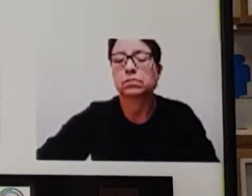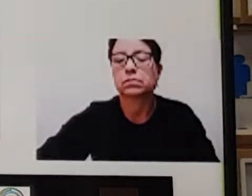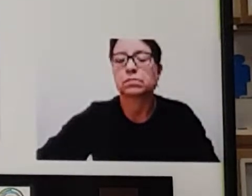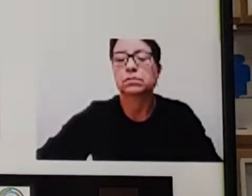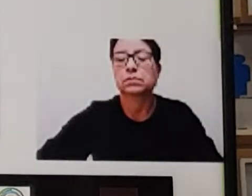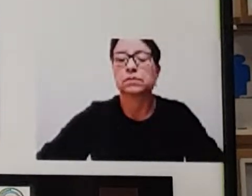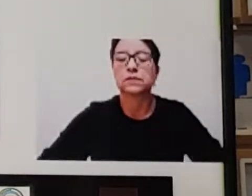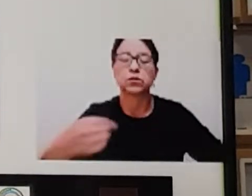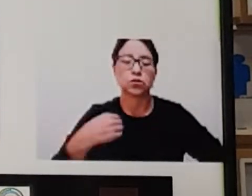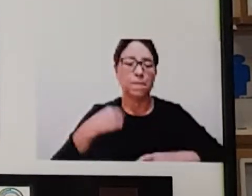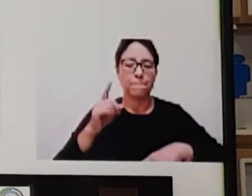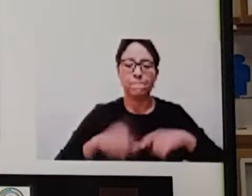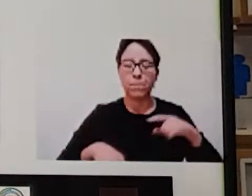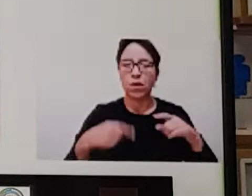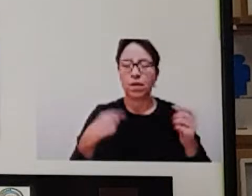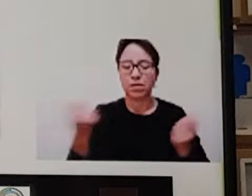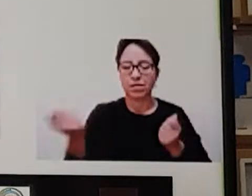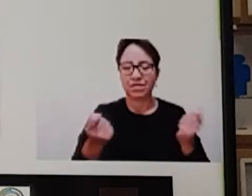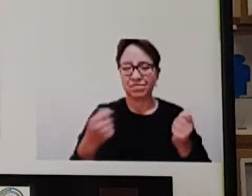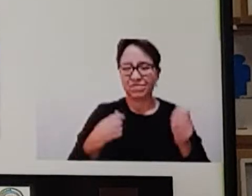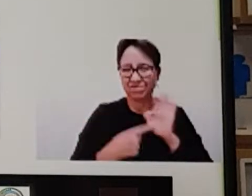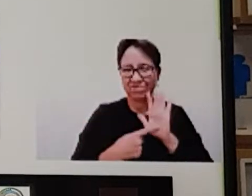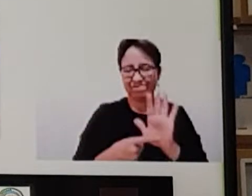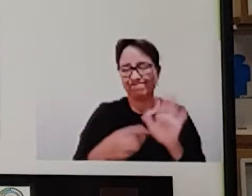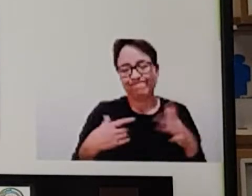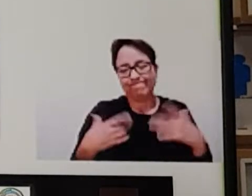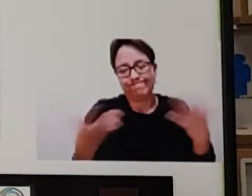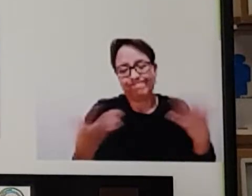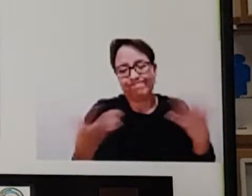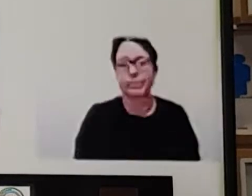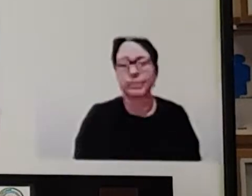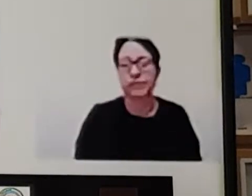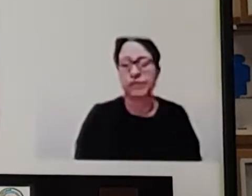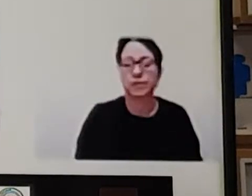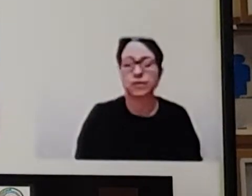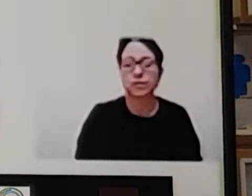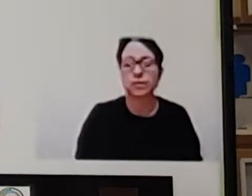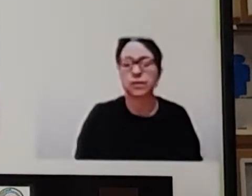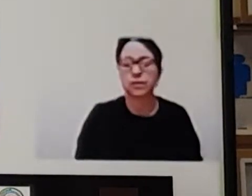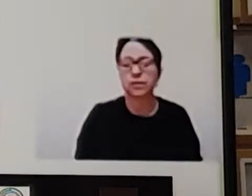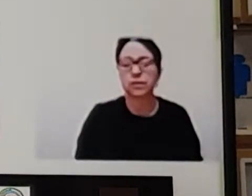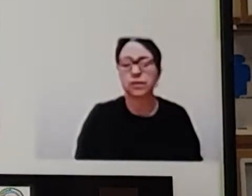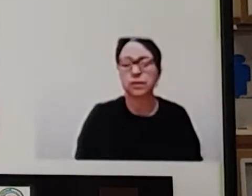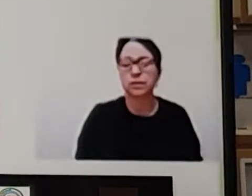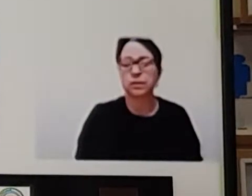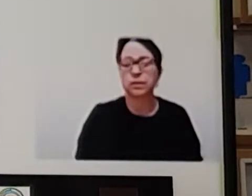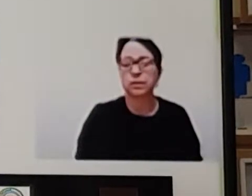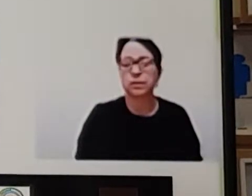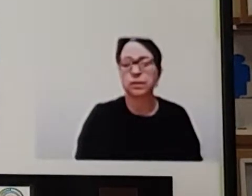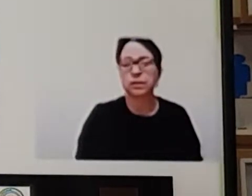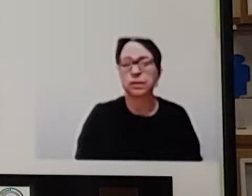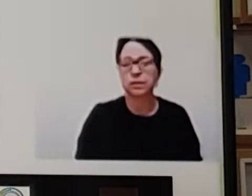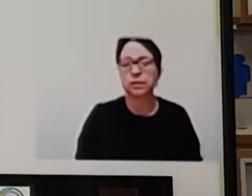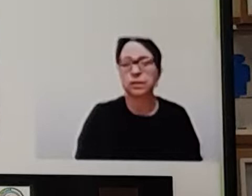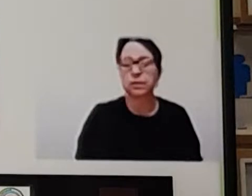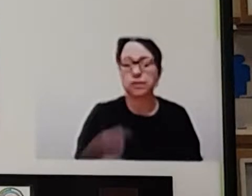This is my CV, of course. This is I am a General Secretary for Disability Union, member of the World